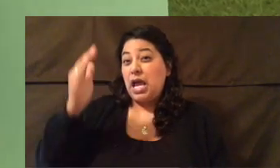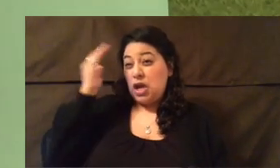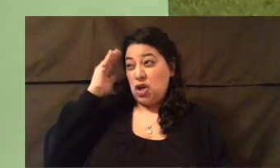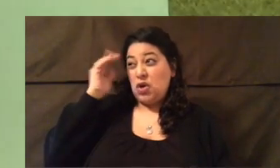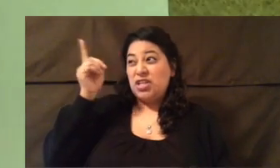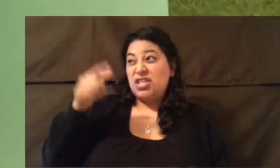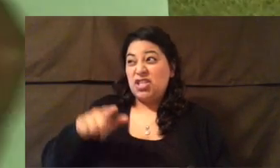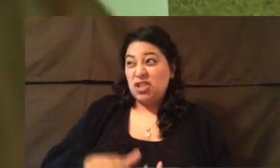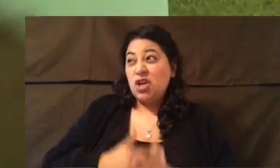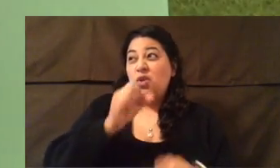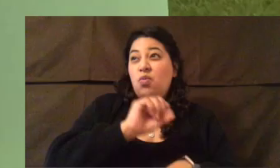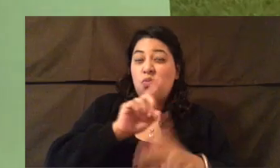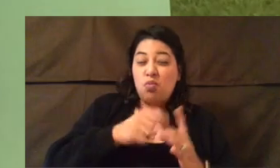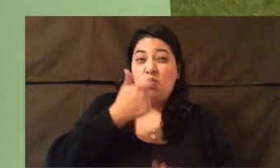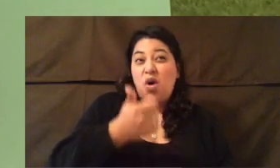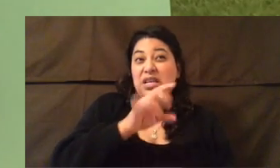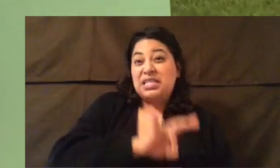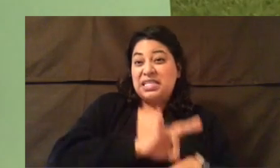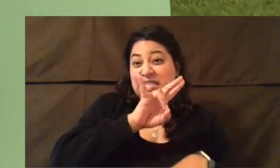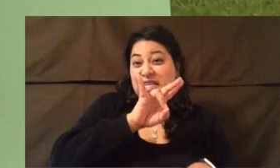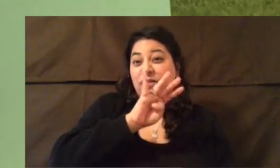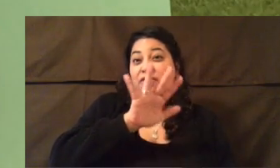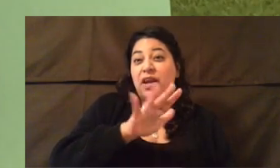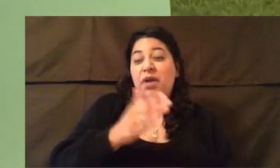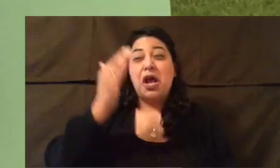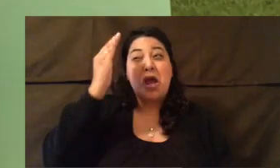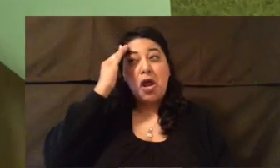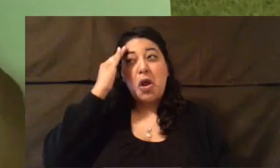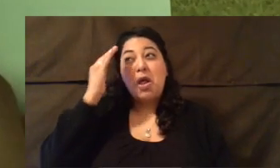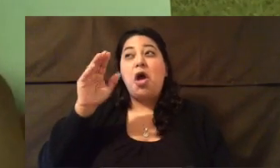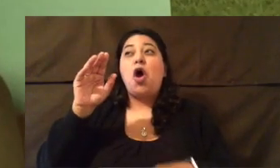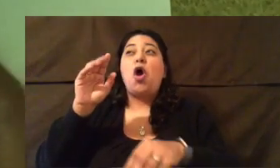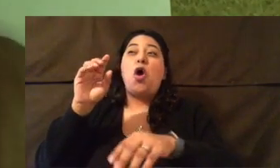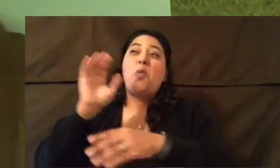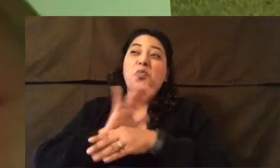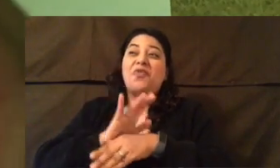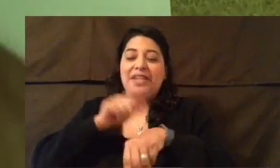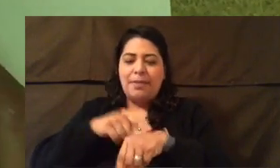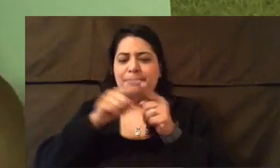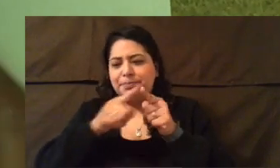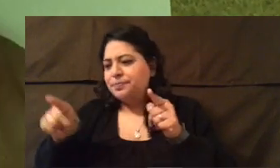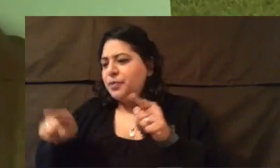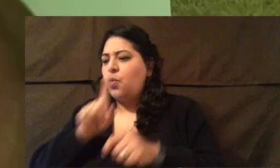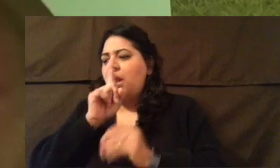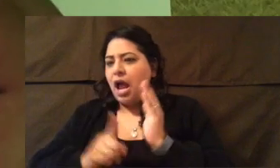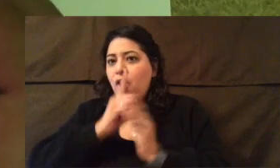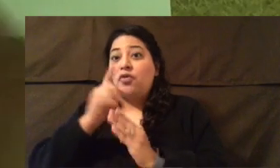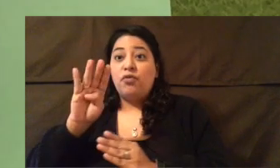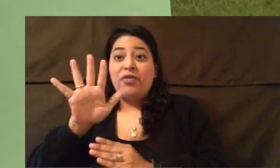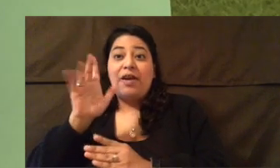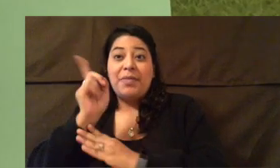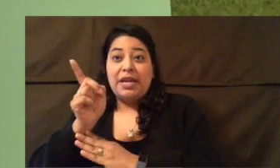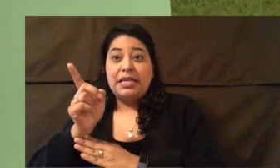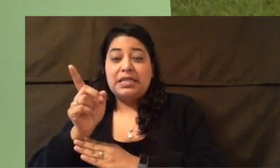Well, I know that Miss Rojas started watching a movie at 7:45. I know that the movie was 1 hour and 45